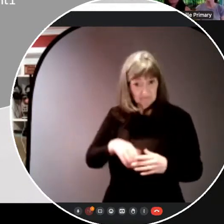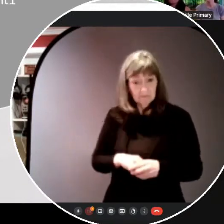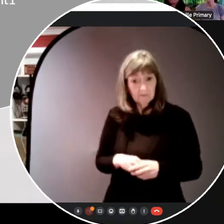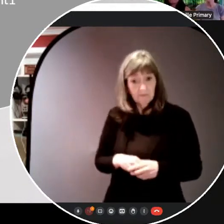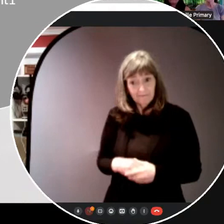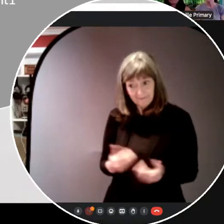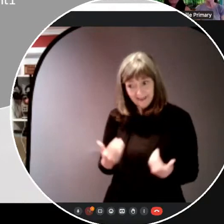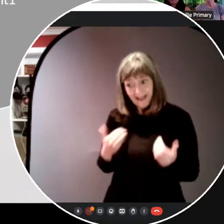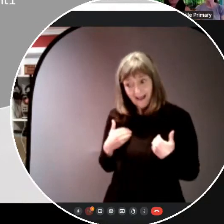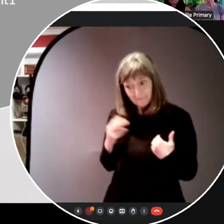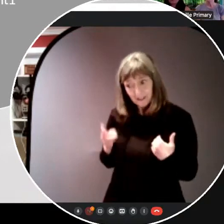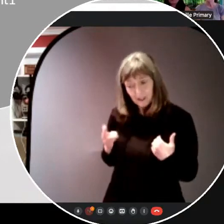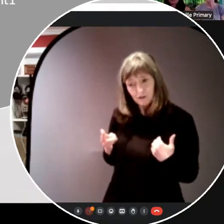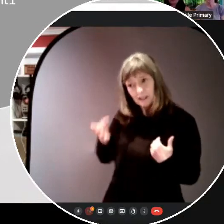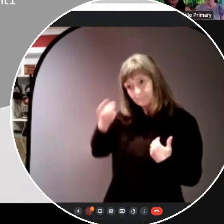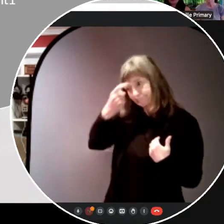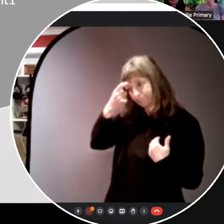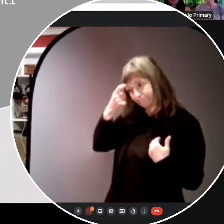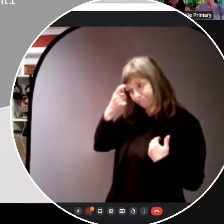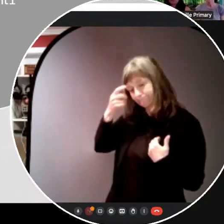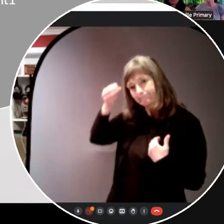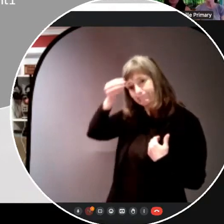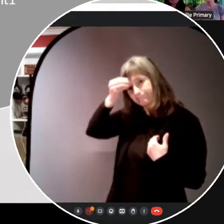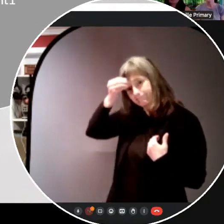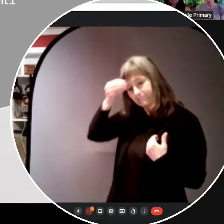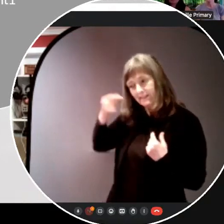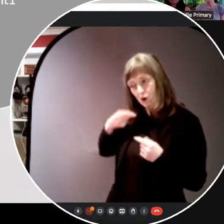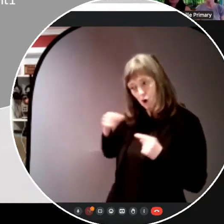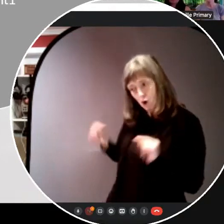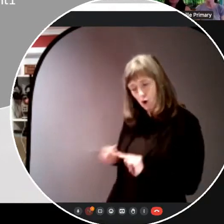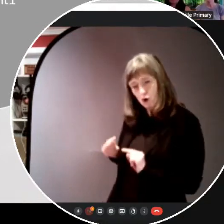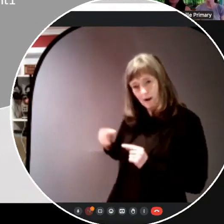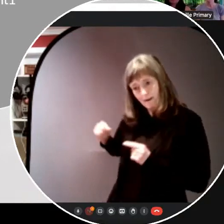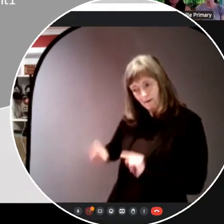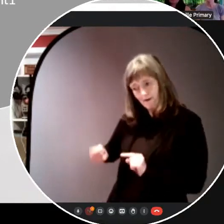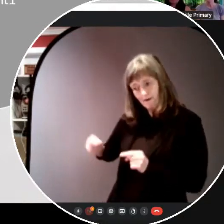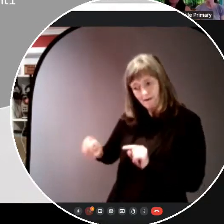this history where there was so much harm and there was so